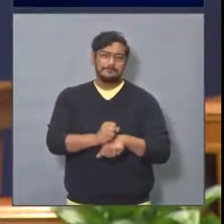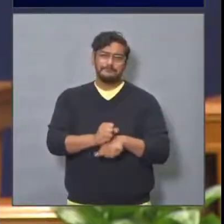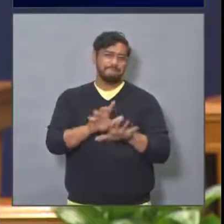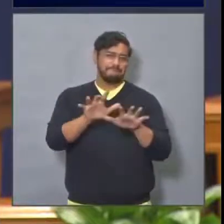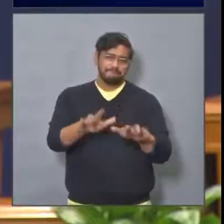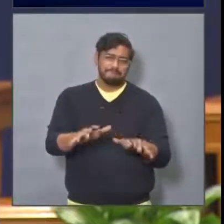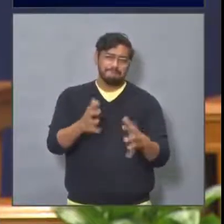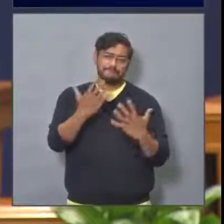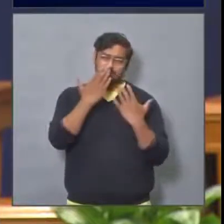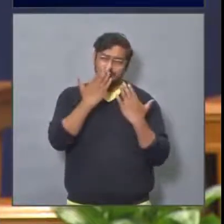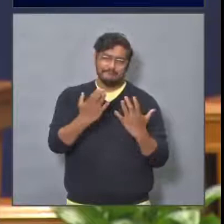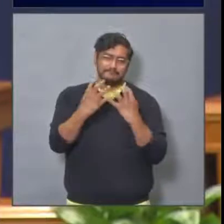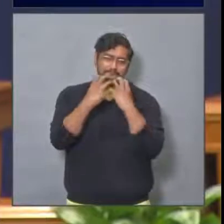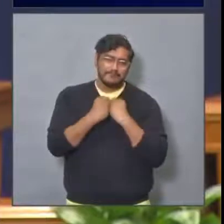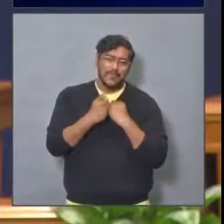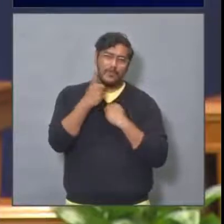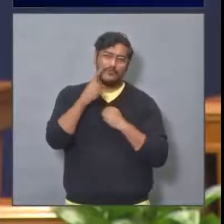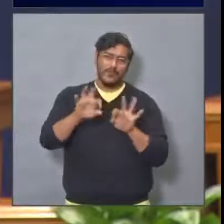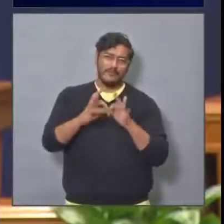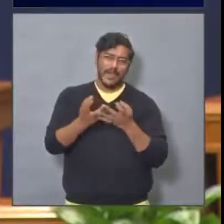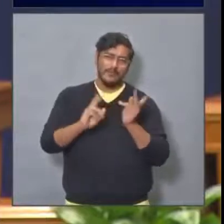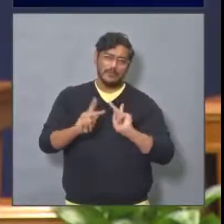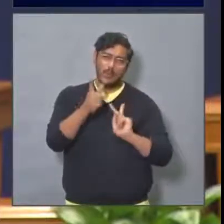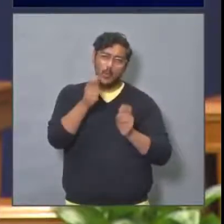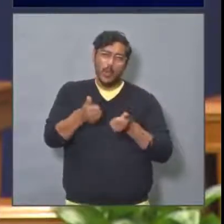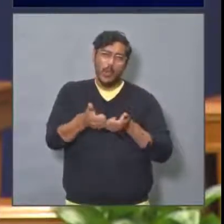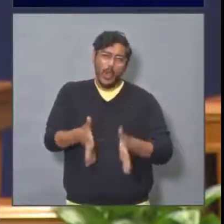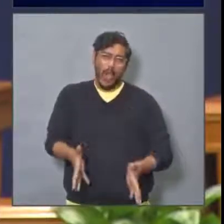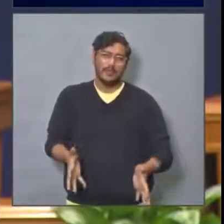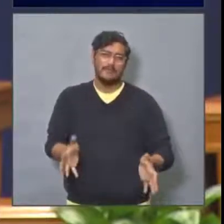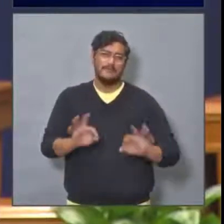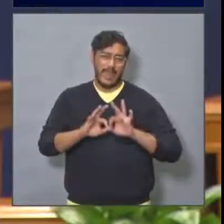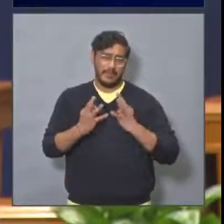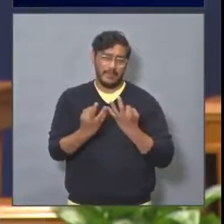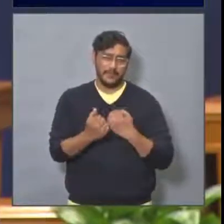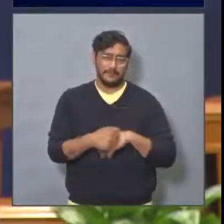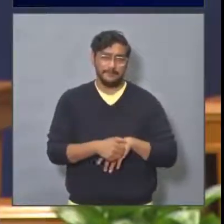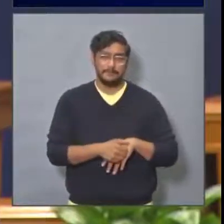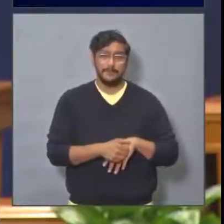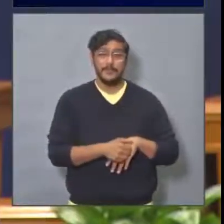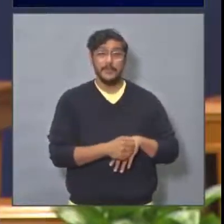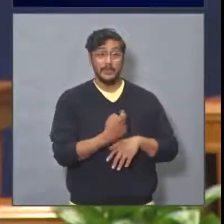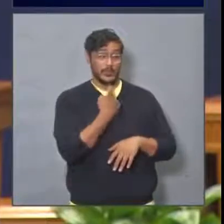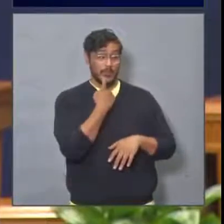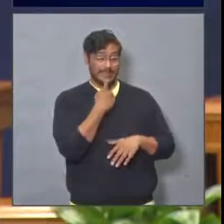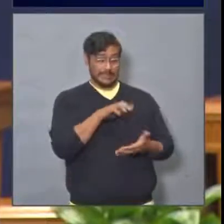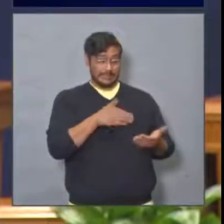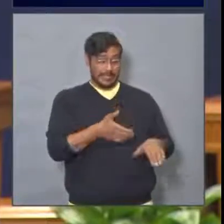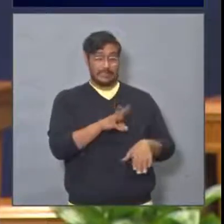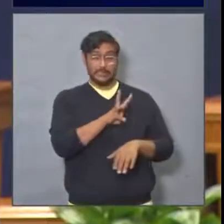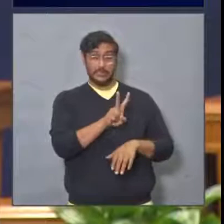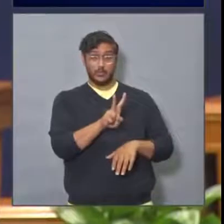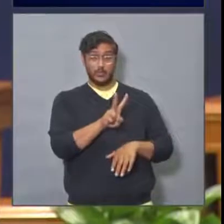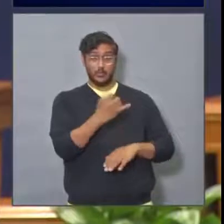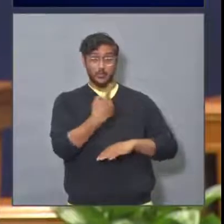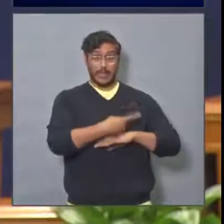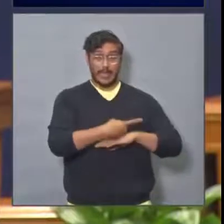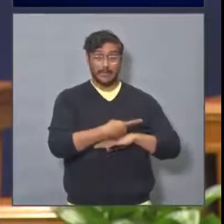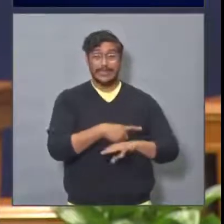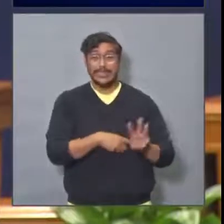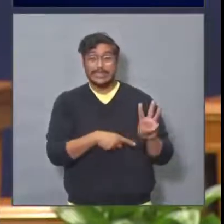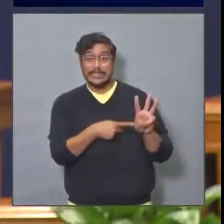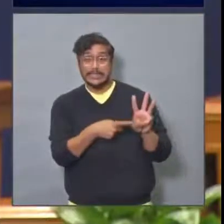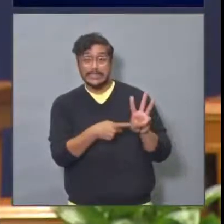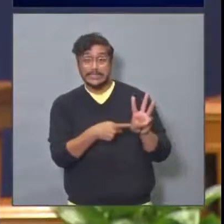family members who have lost loved ones. Of the 62 newly reported deaths today, 6